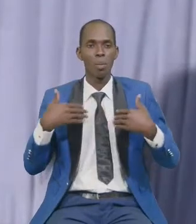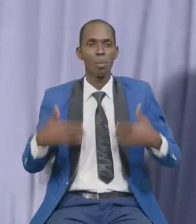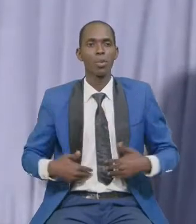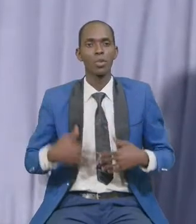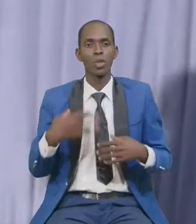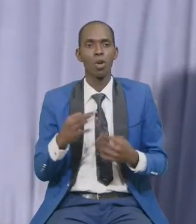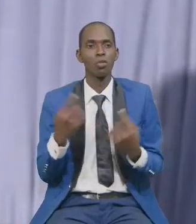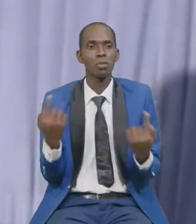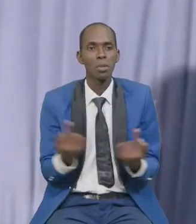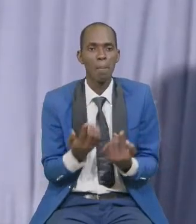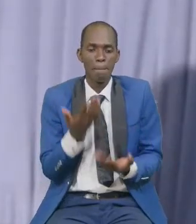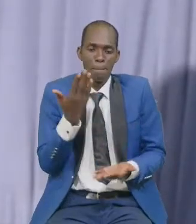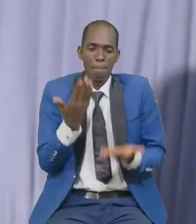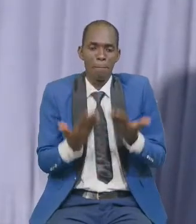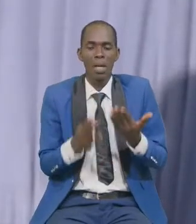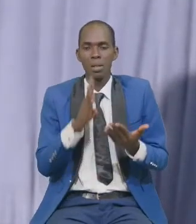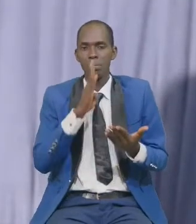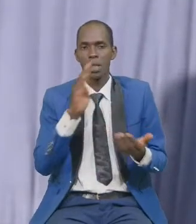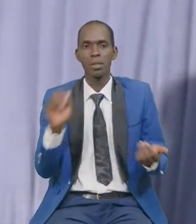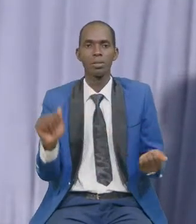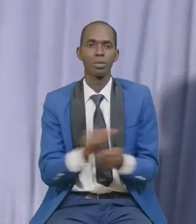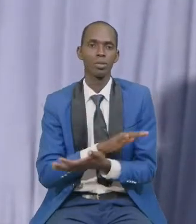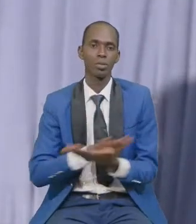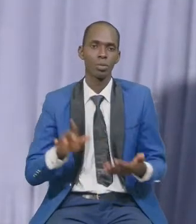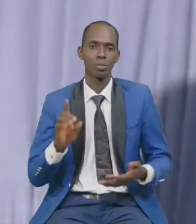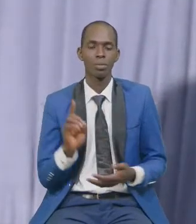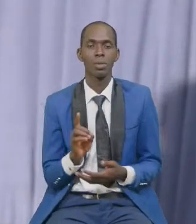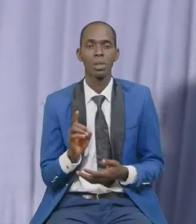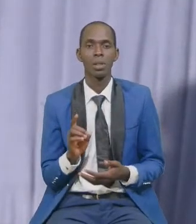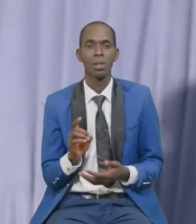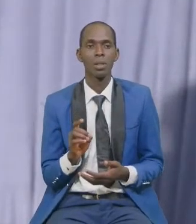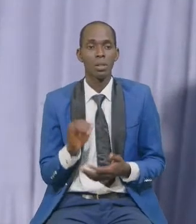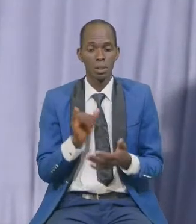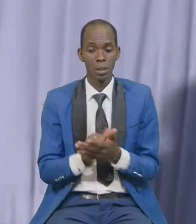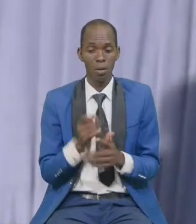sin might be destroyed, and that